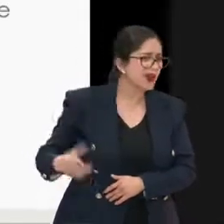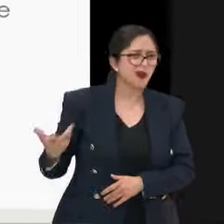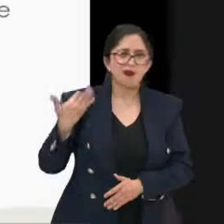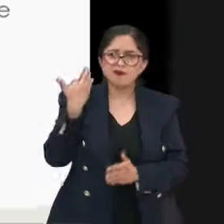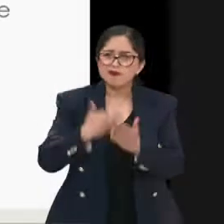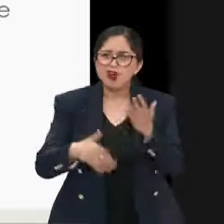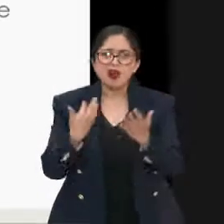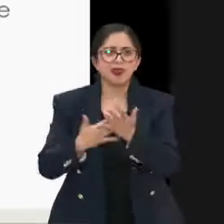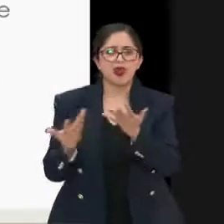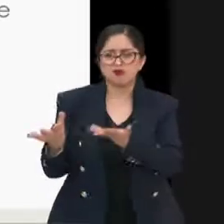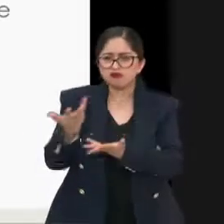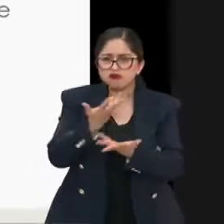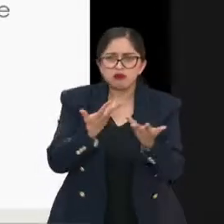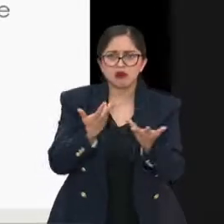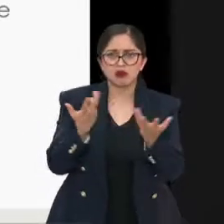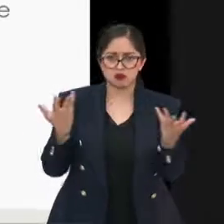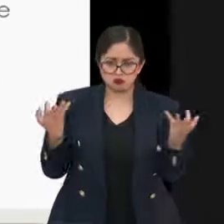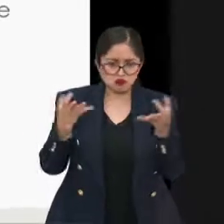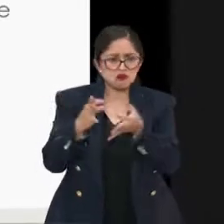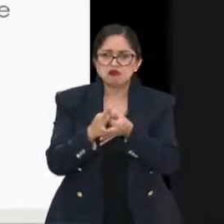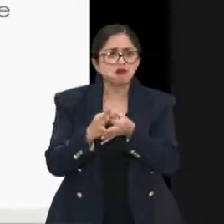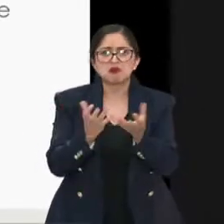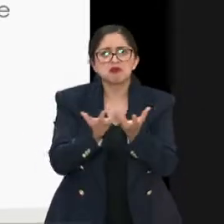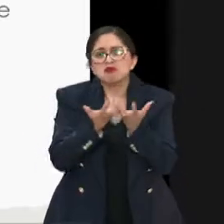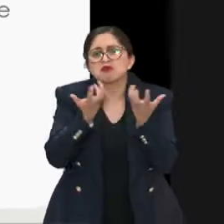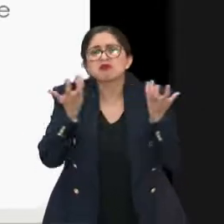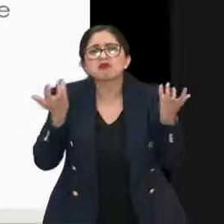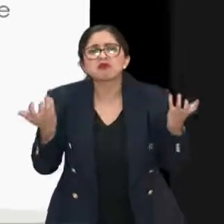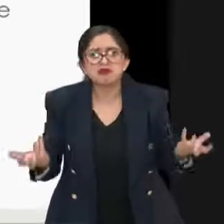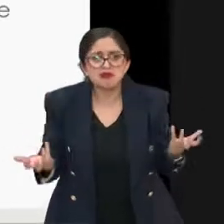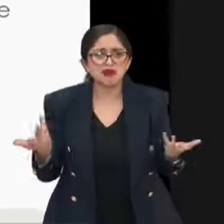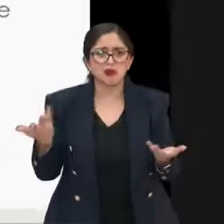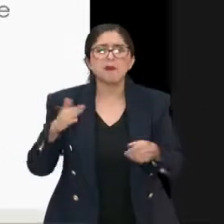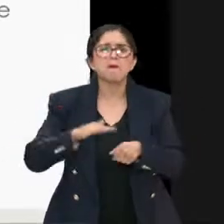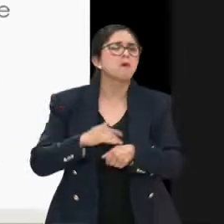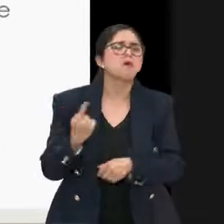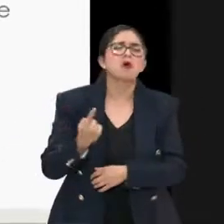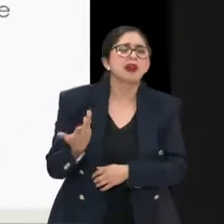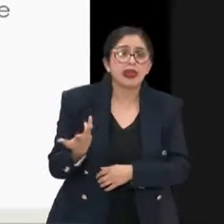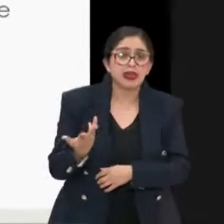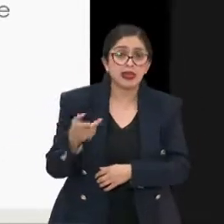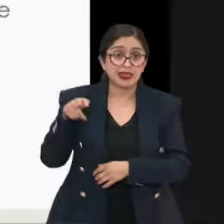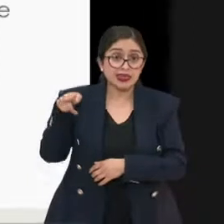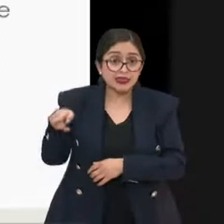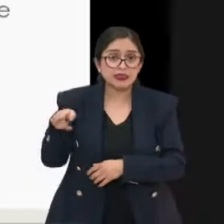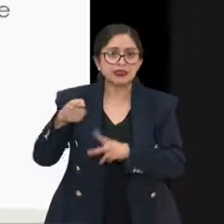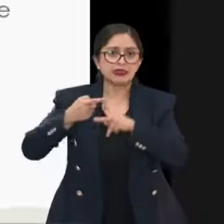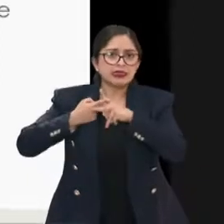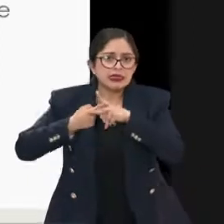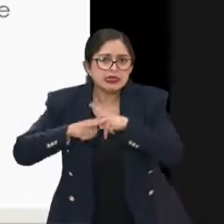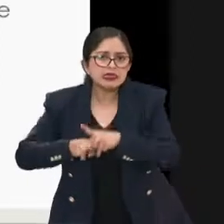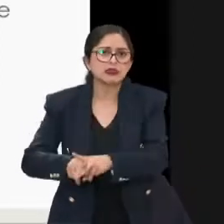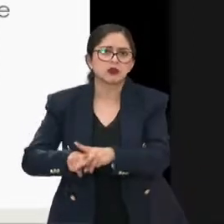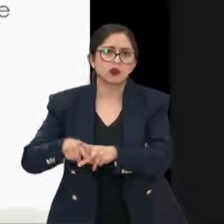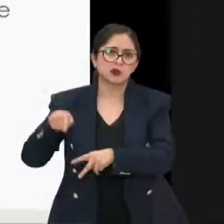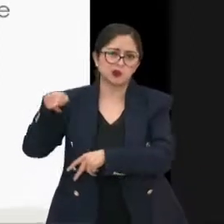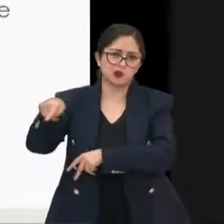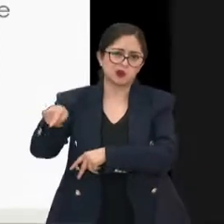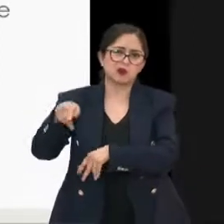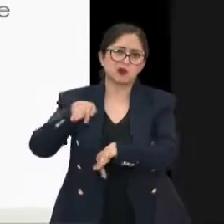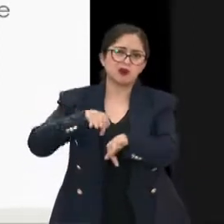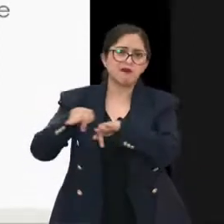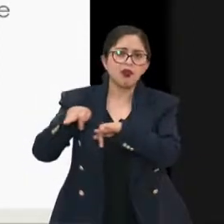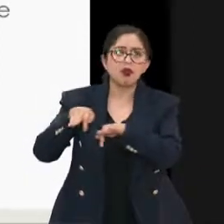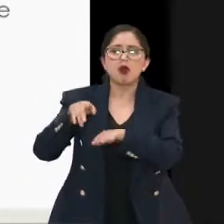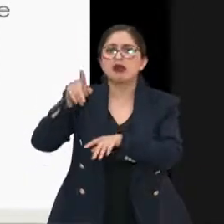that the government has been a disaster in this polarization, precisely because it